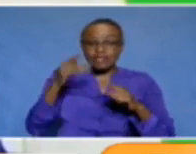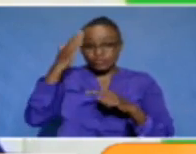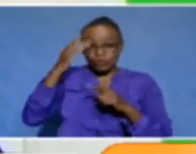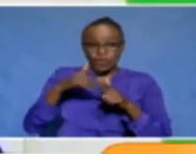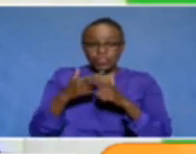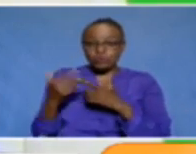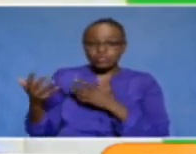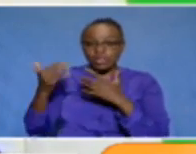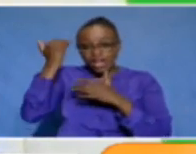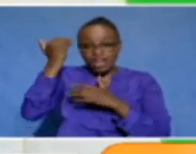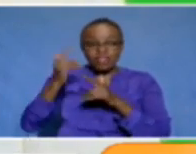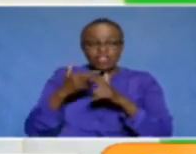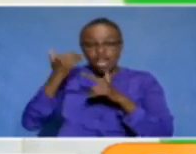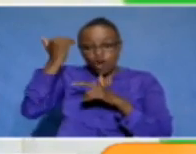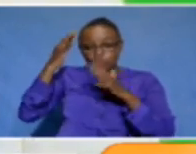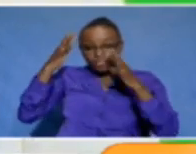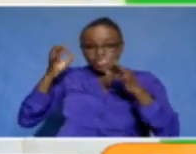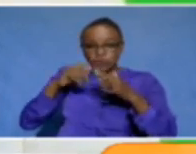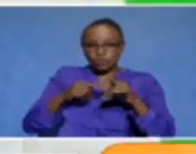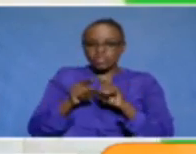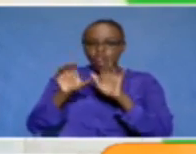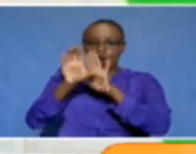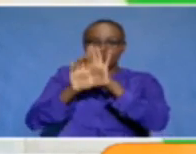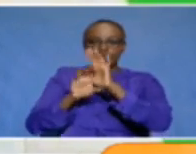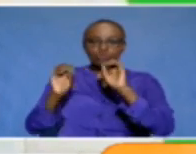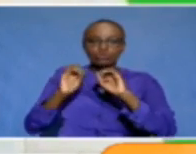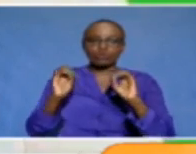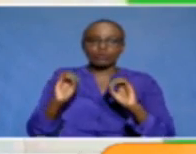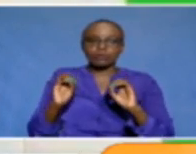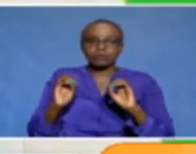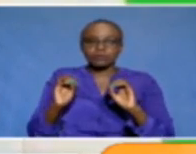taken to court and the court decided it was unconstitutional.